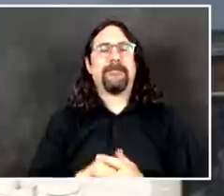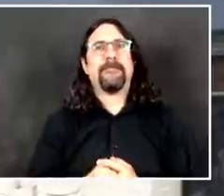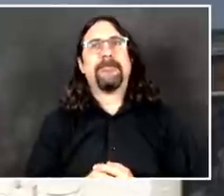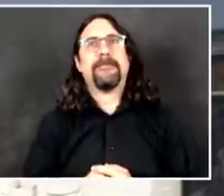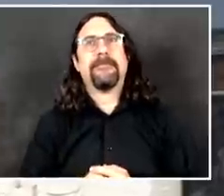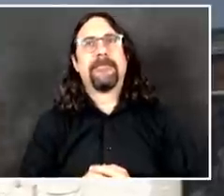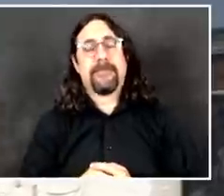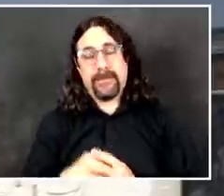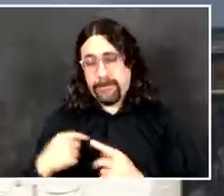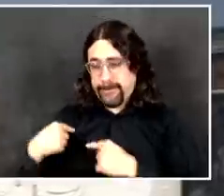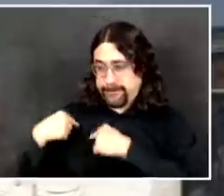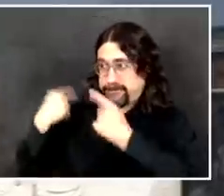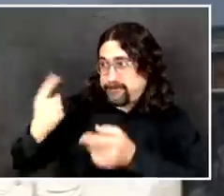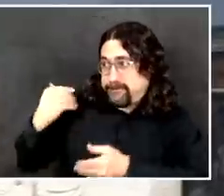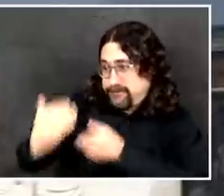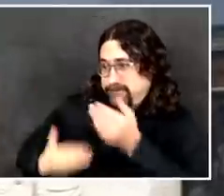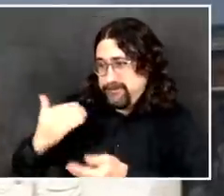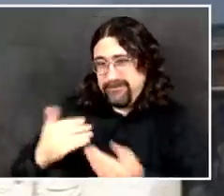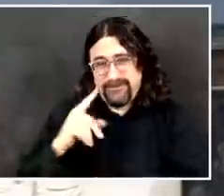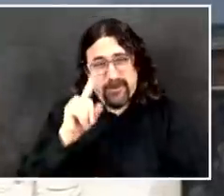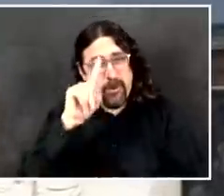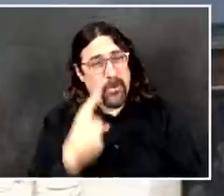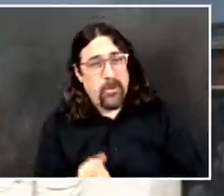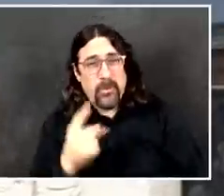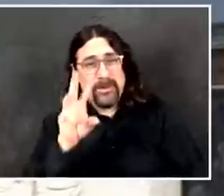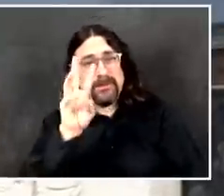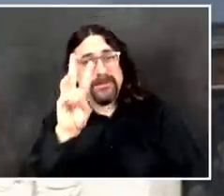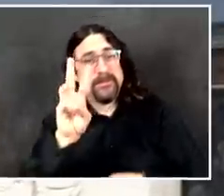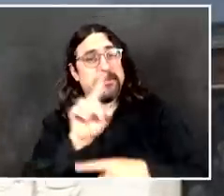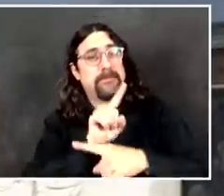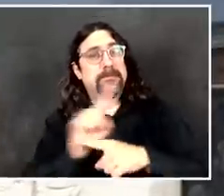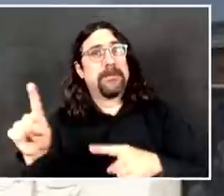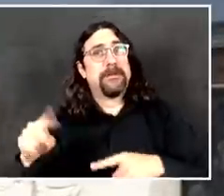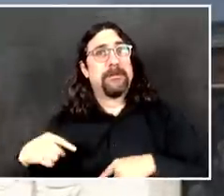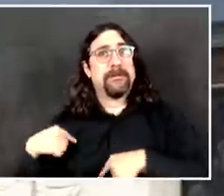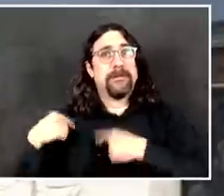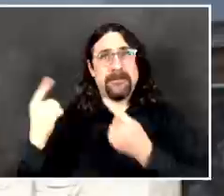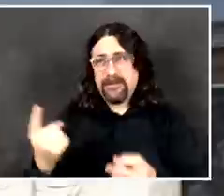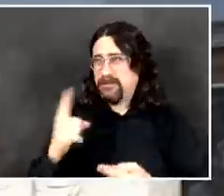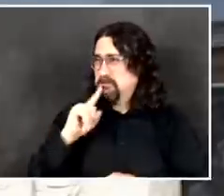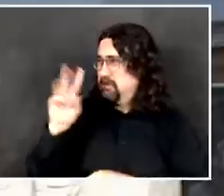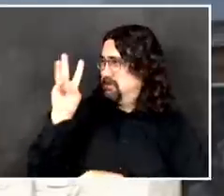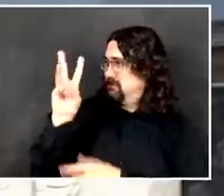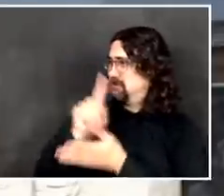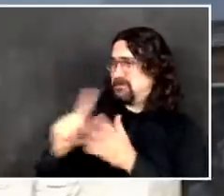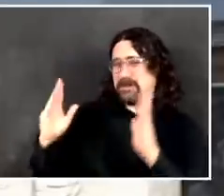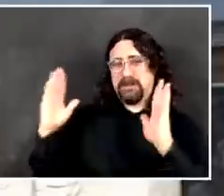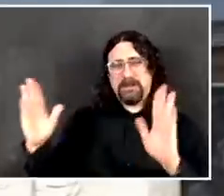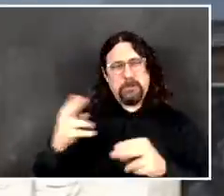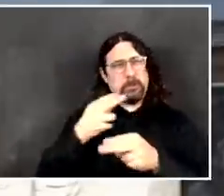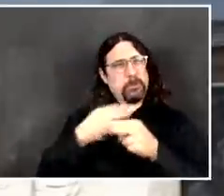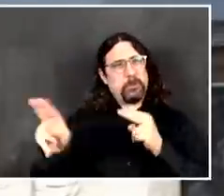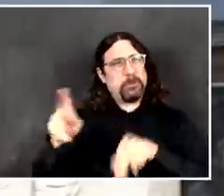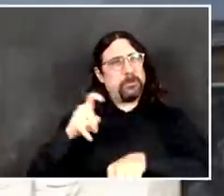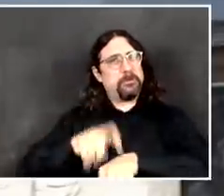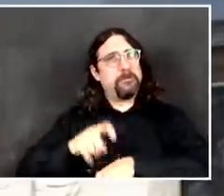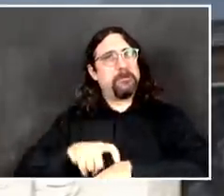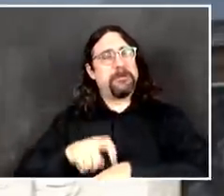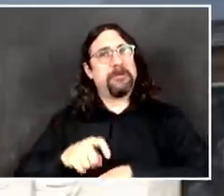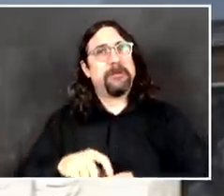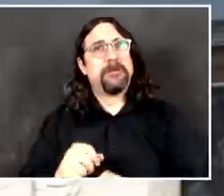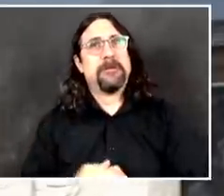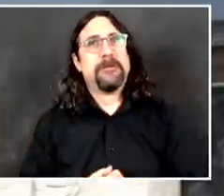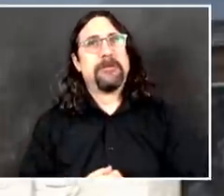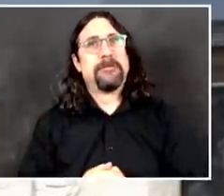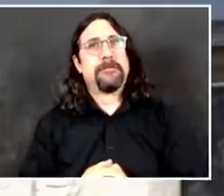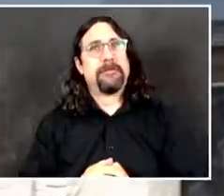Yorkers creating products that we didn't make here at all. New Yorkers coming together to do things to protect our